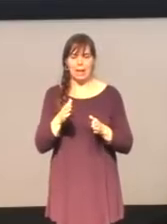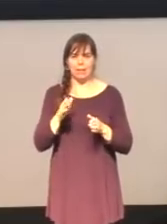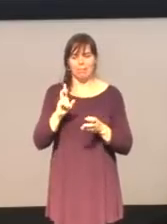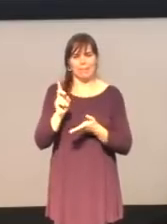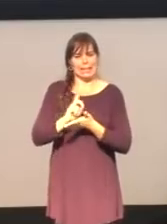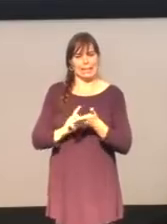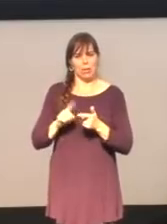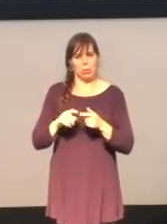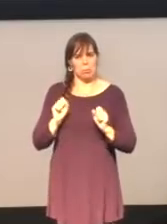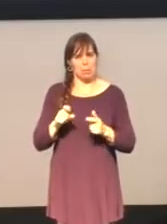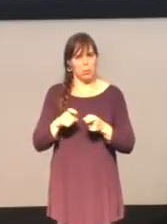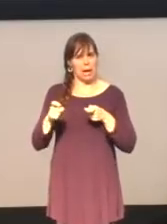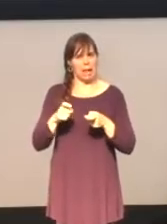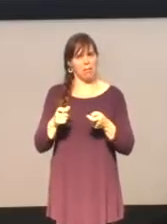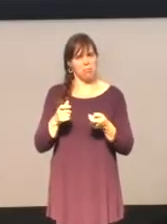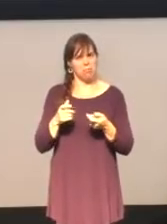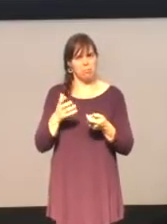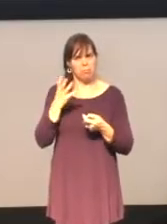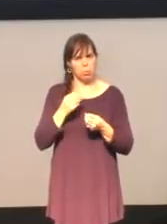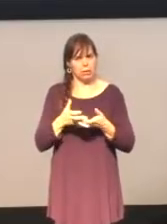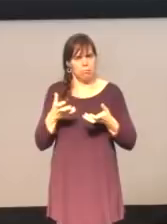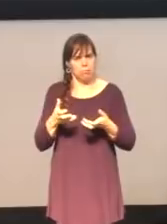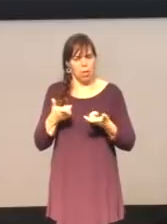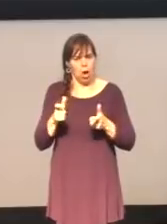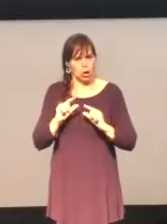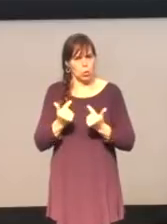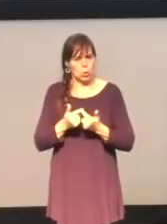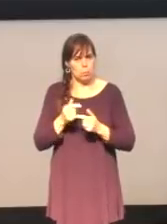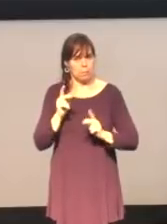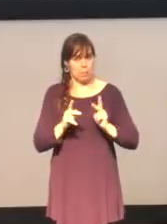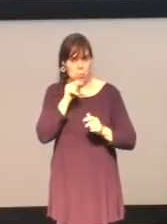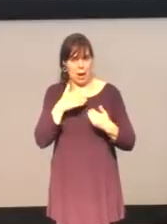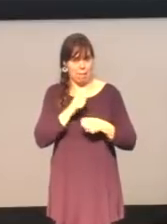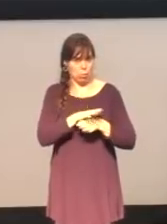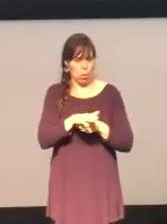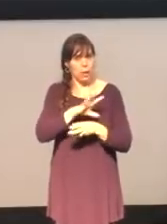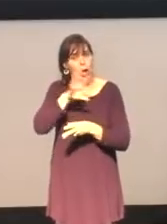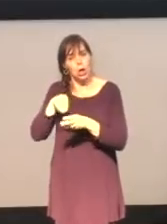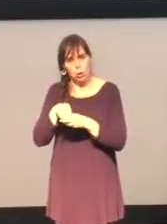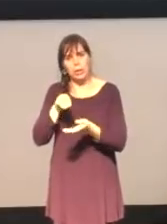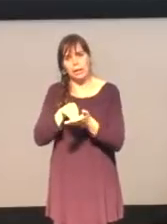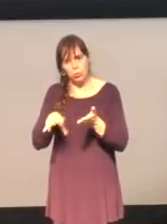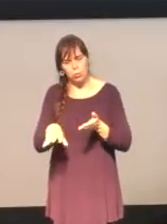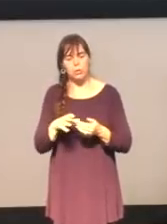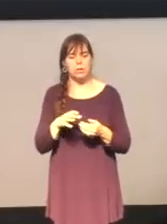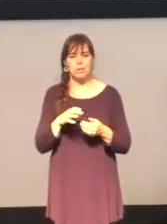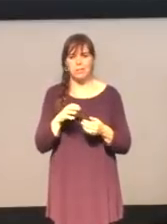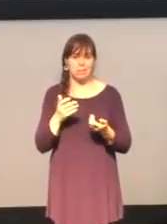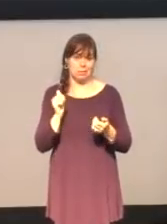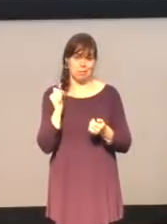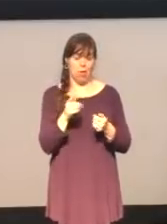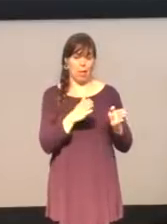handle a fair number of COVID patients, including students. So I think again, all